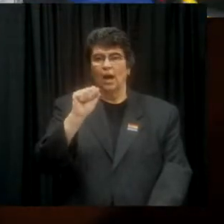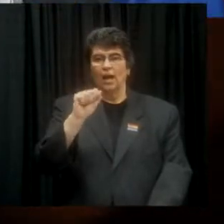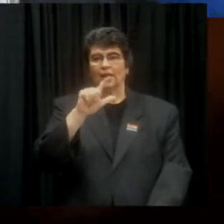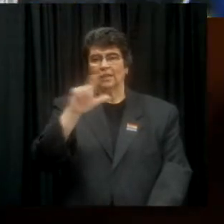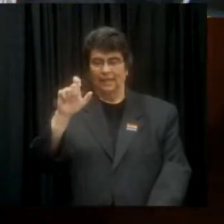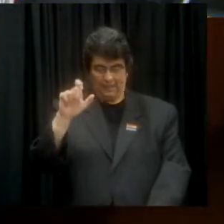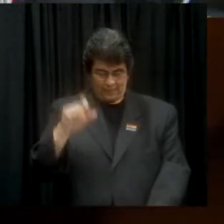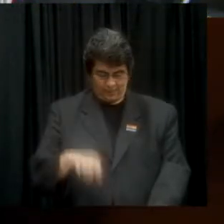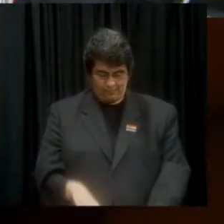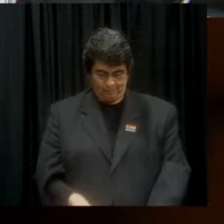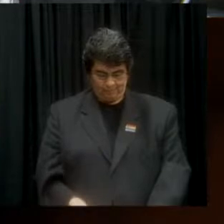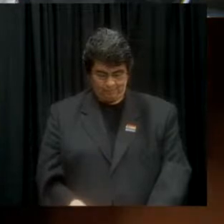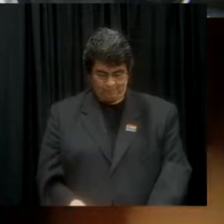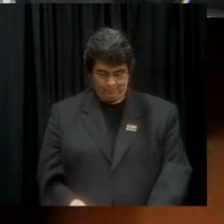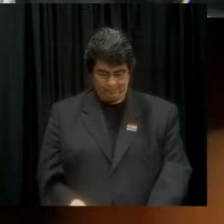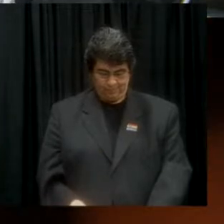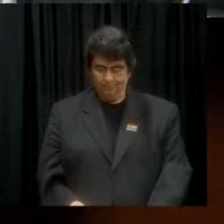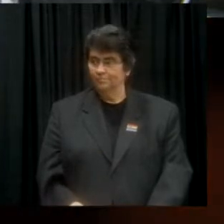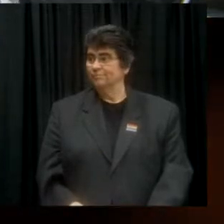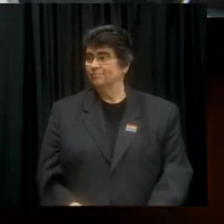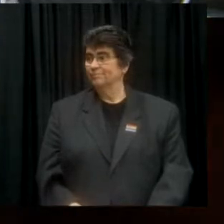Sandra Lee.